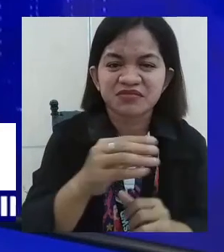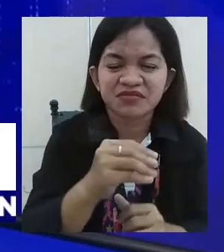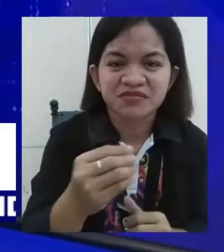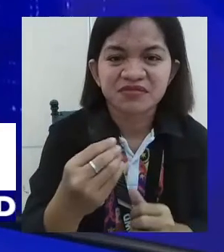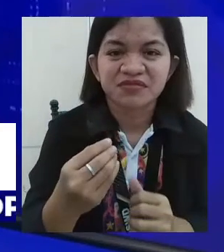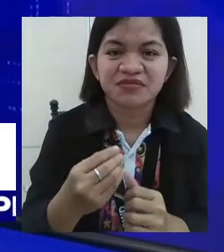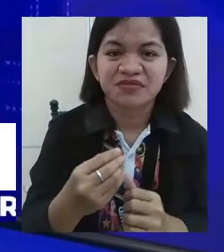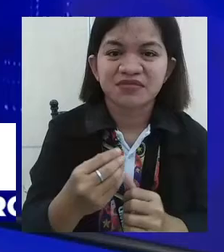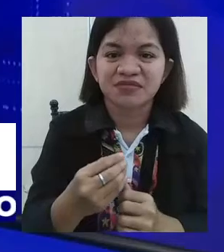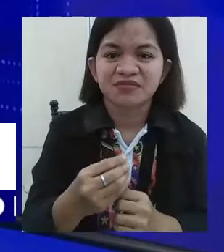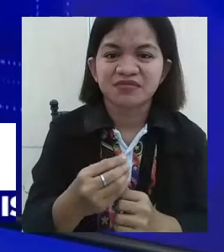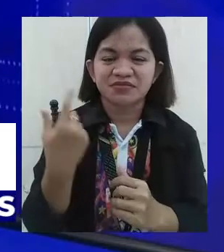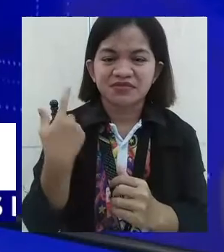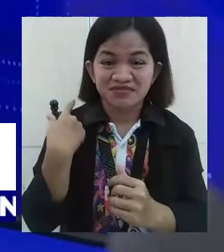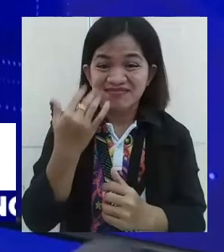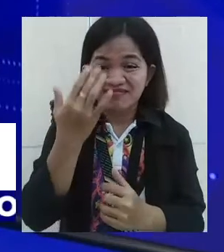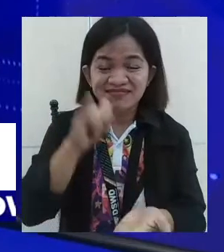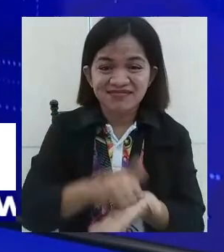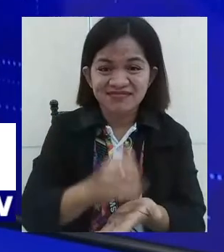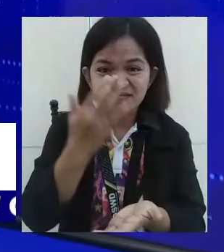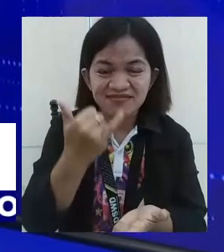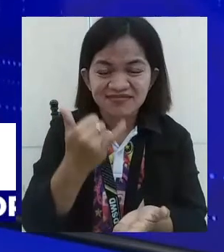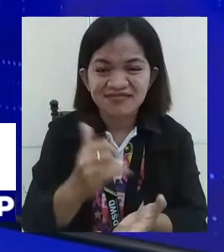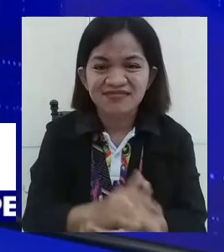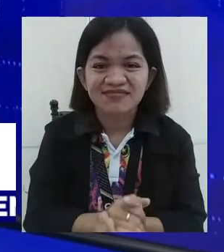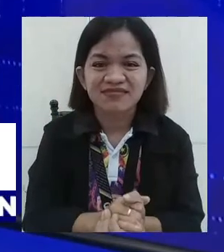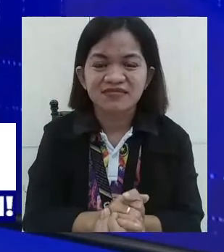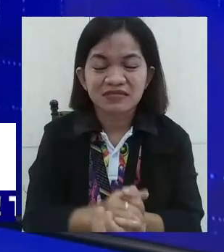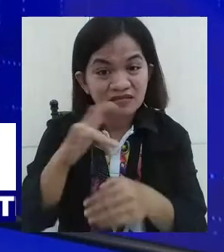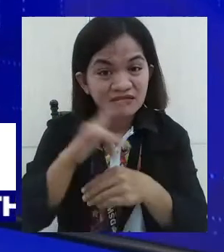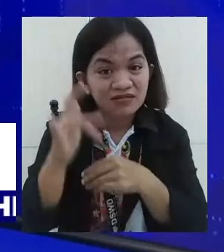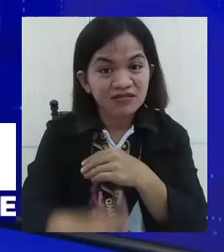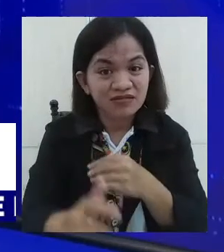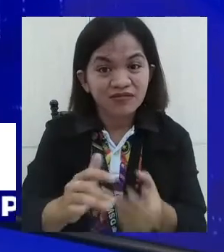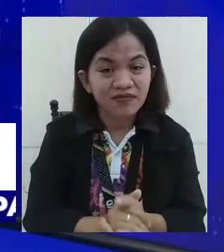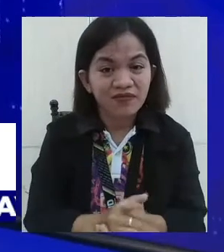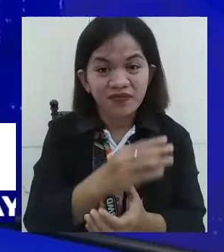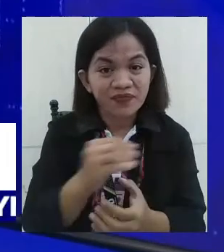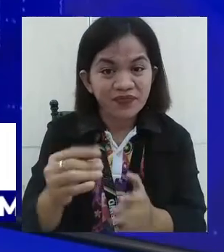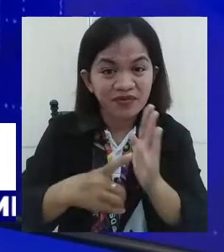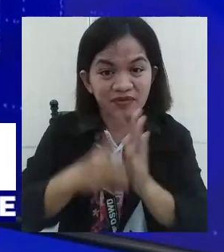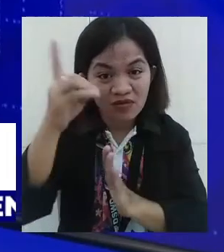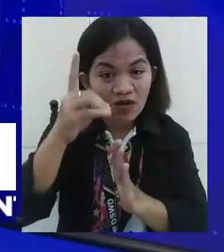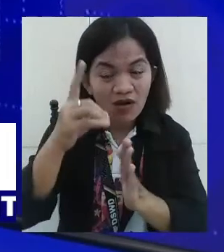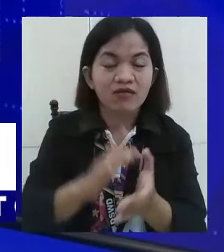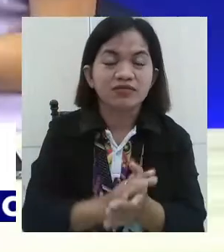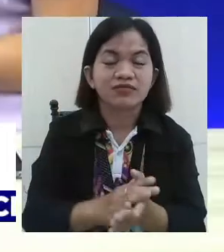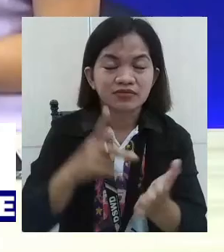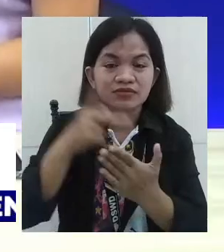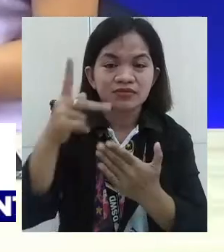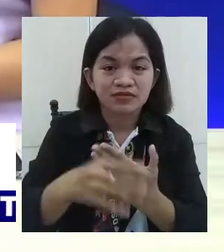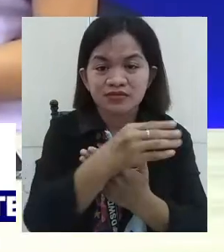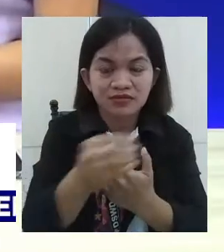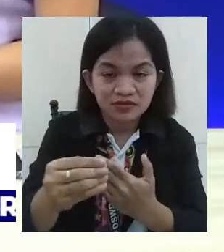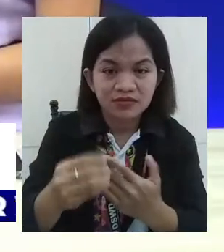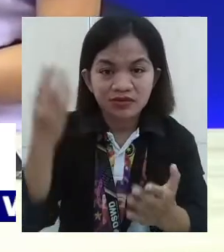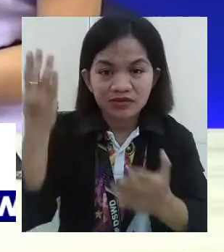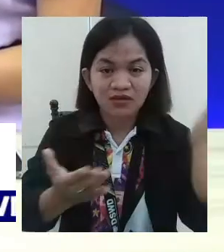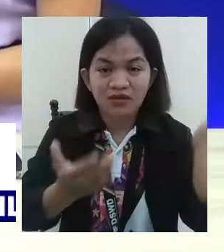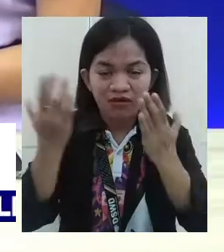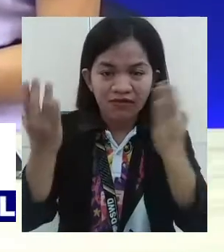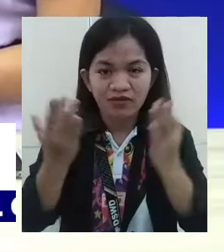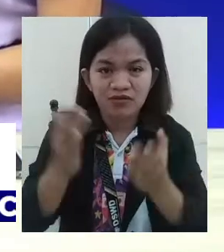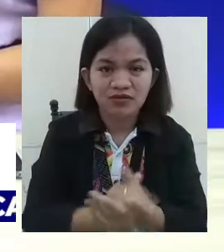why, sabi ko nga earlier, in the development of programs and services, we have to really be involved. Kasi